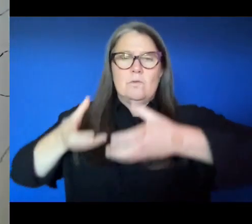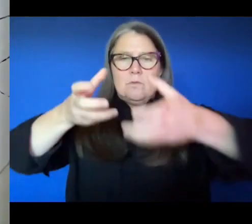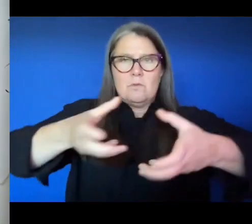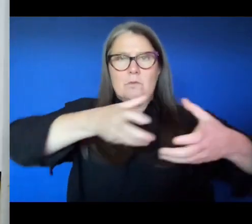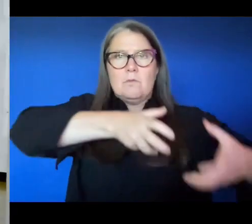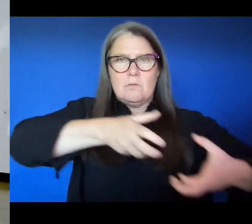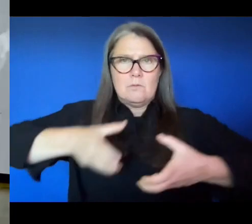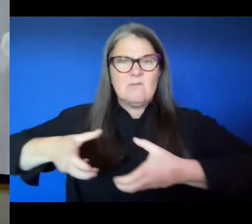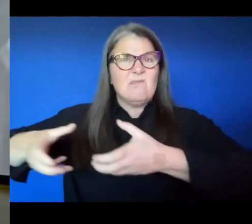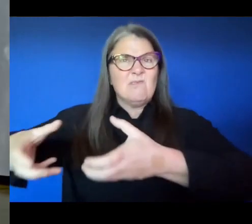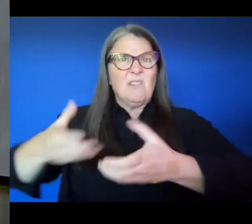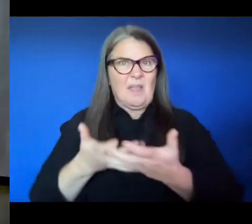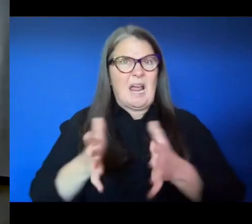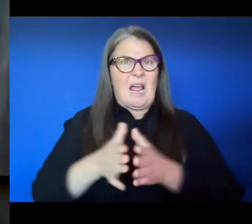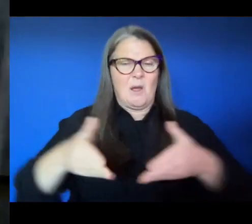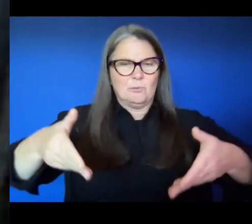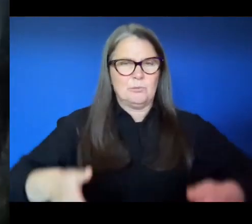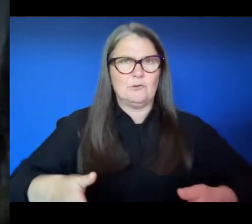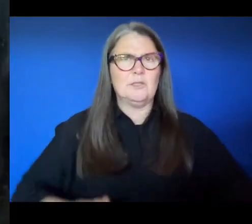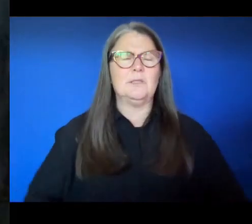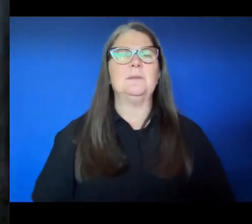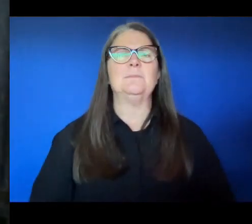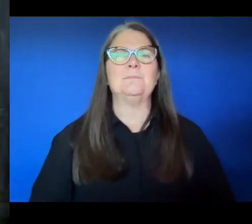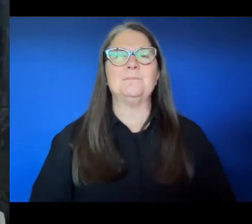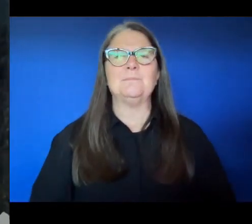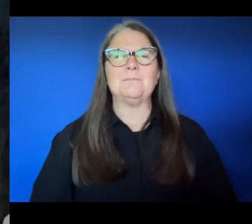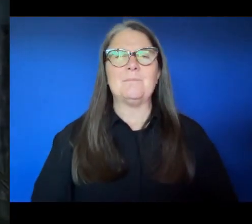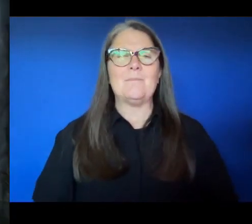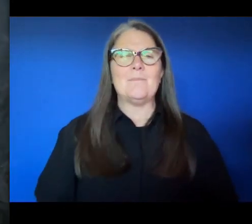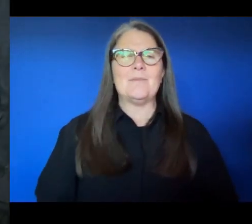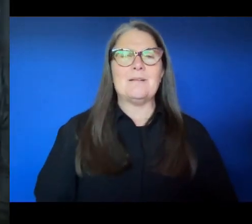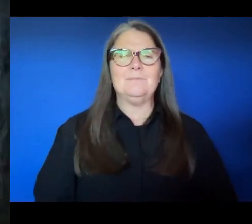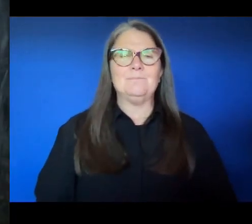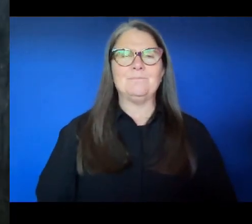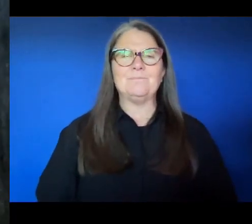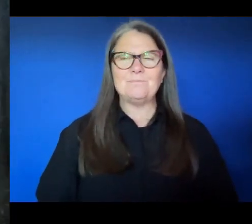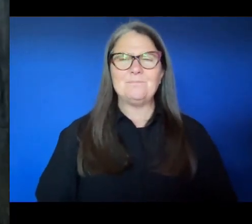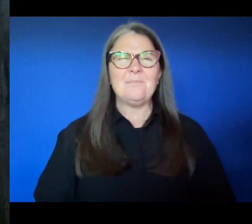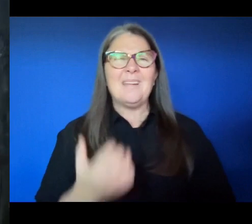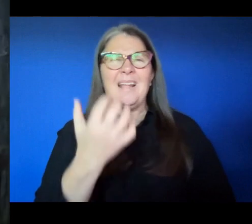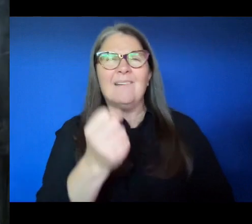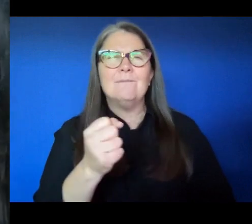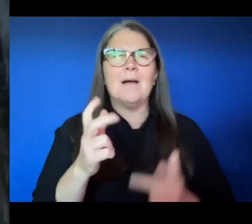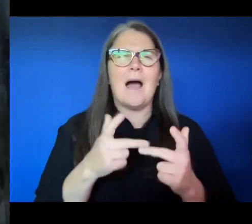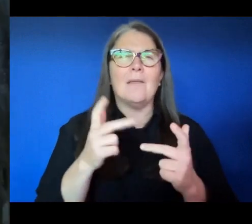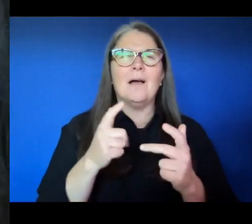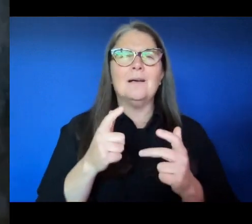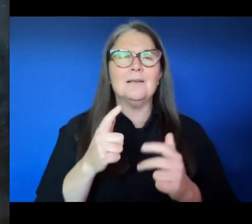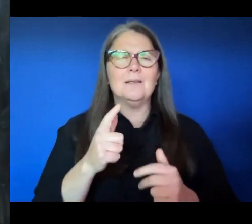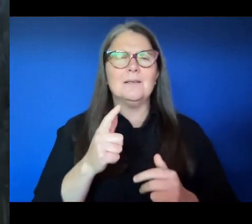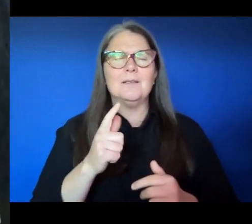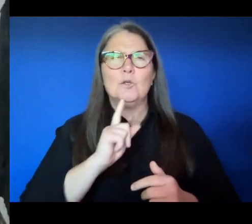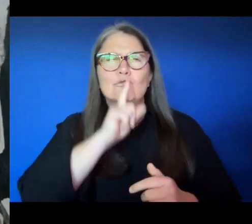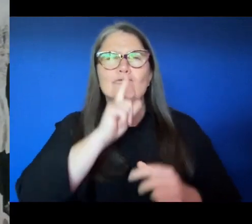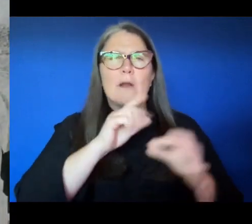was Parkes, I guess, with the crimson thread. So maybe you can talk about that aspect,